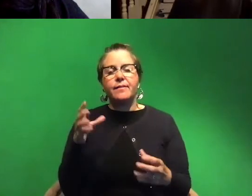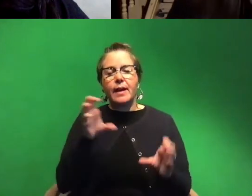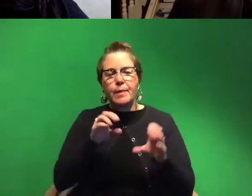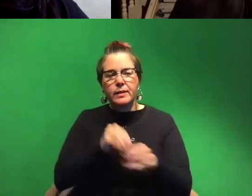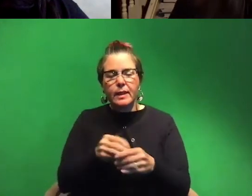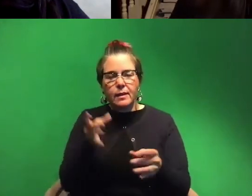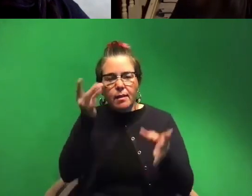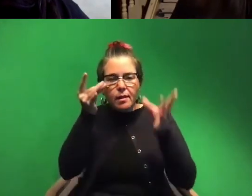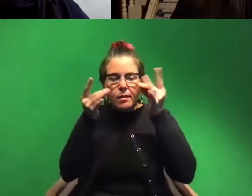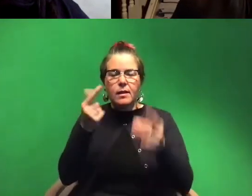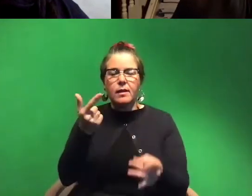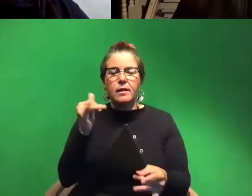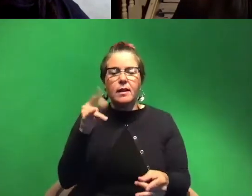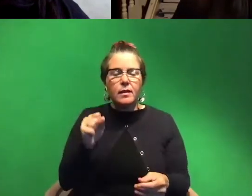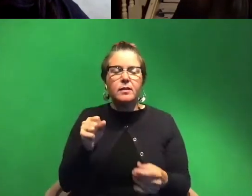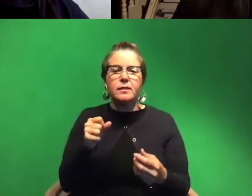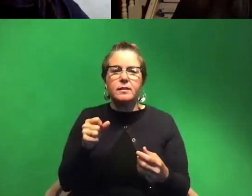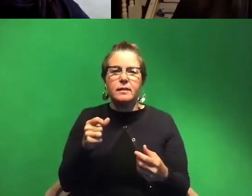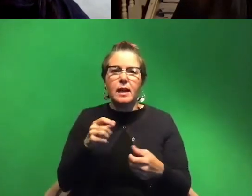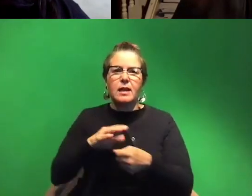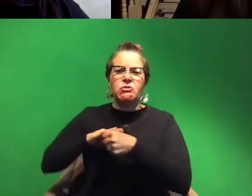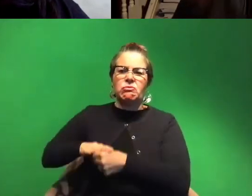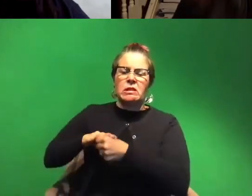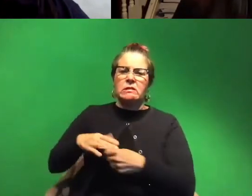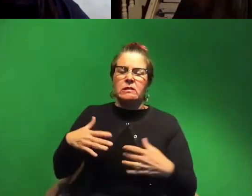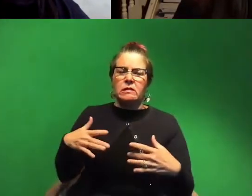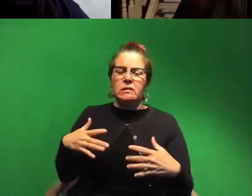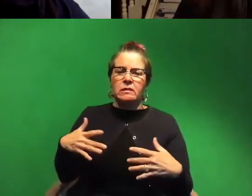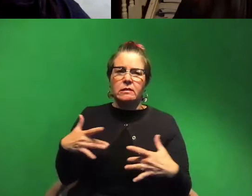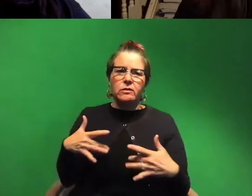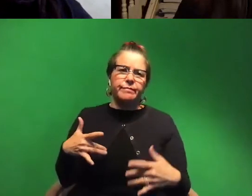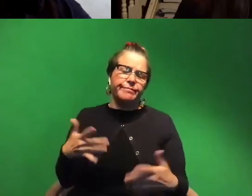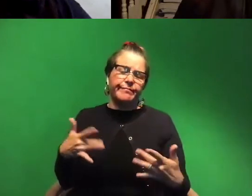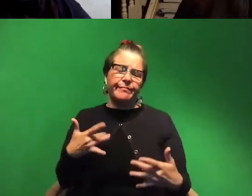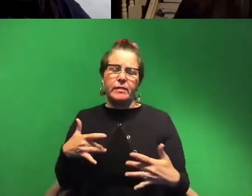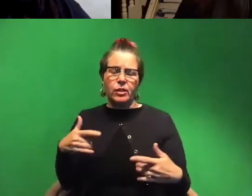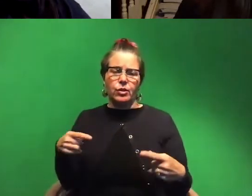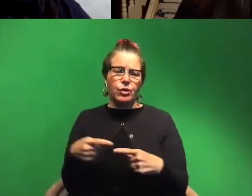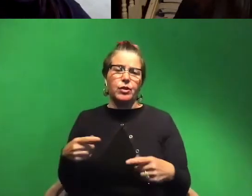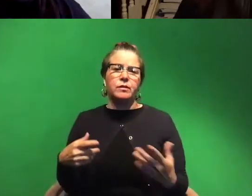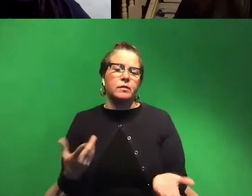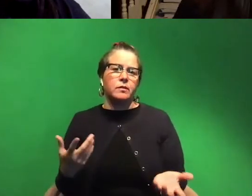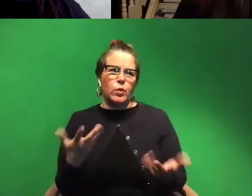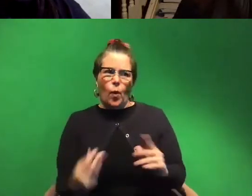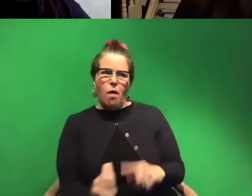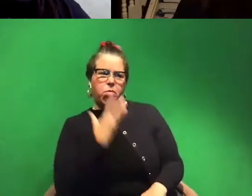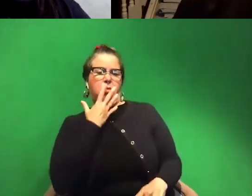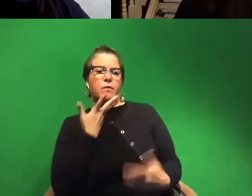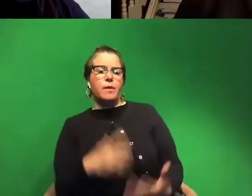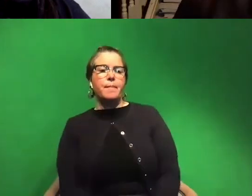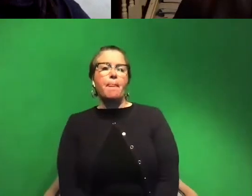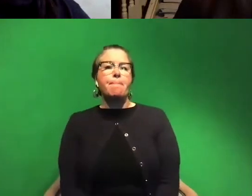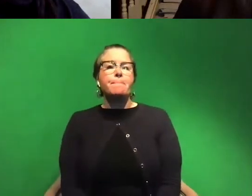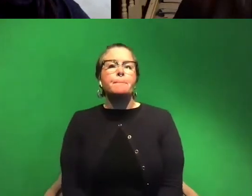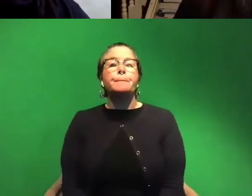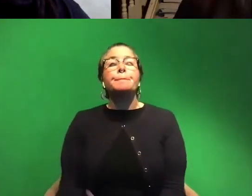and their gills and distresses the predators. So you don't want to get inked. And it's actually, their tendency